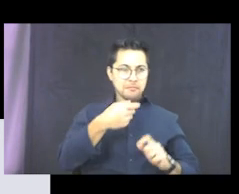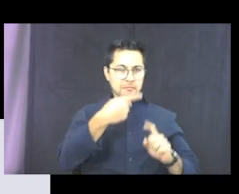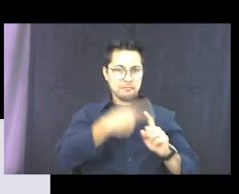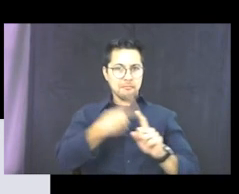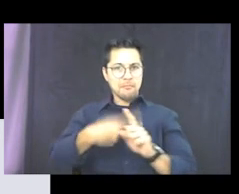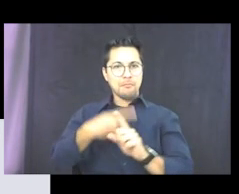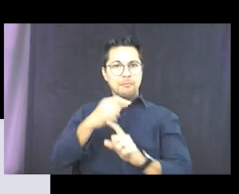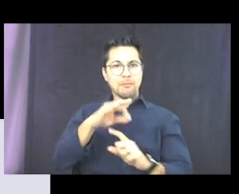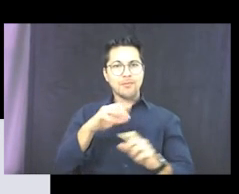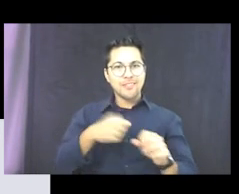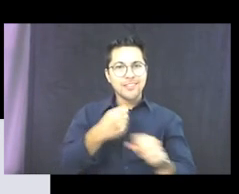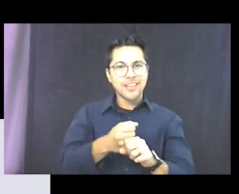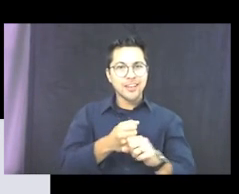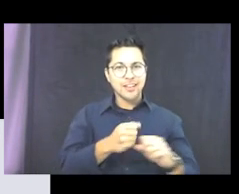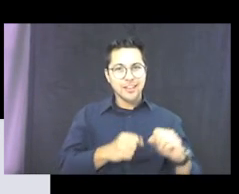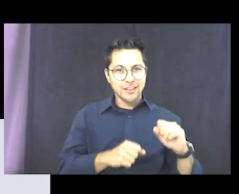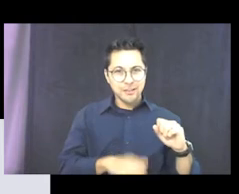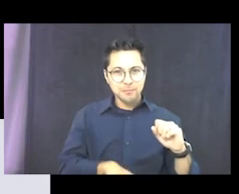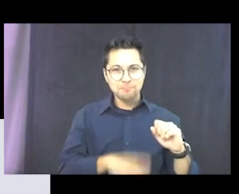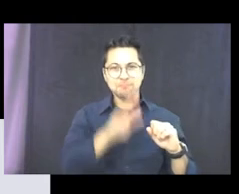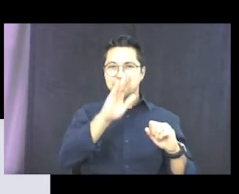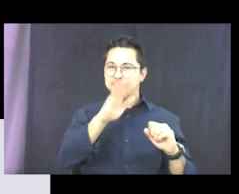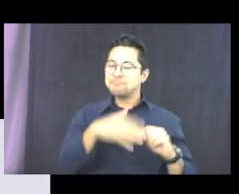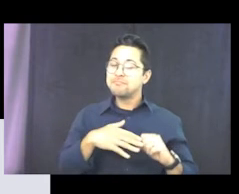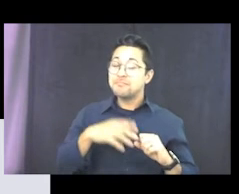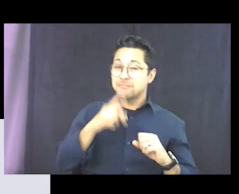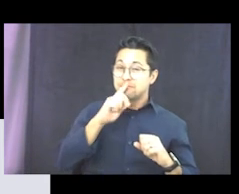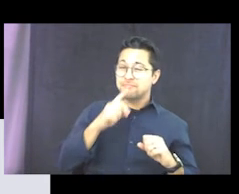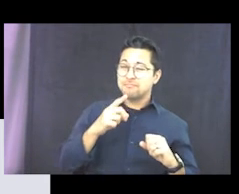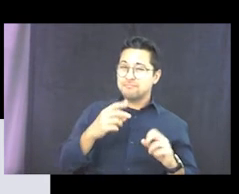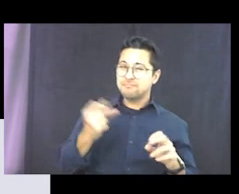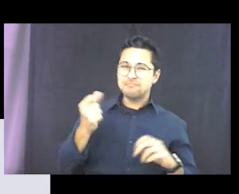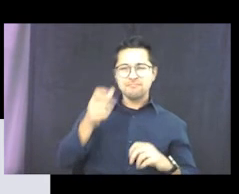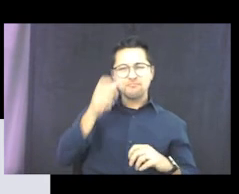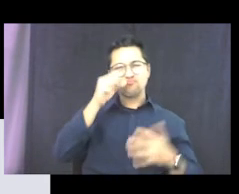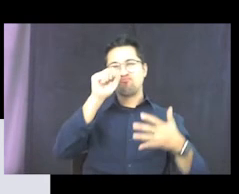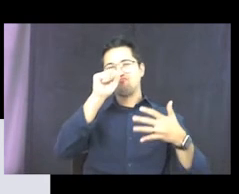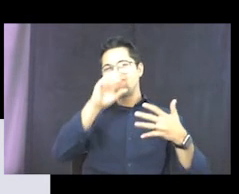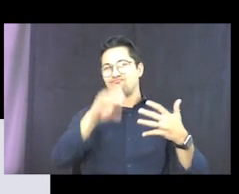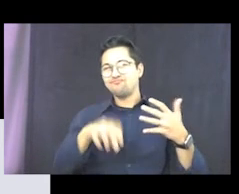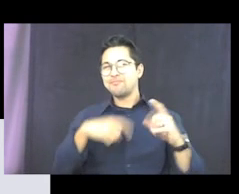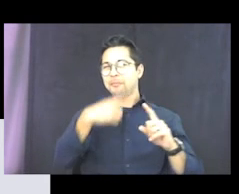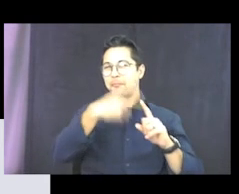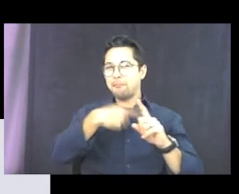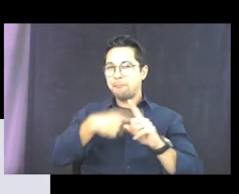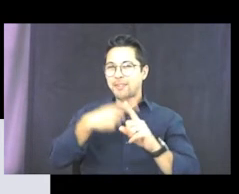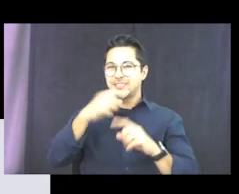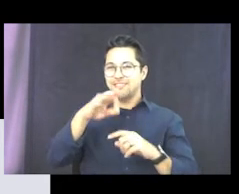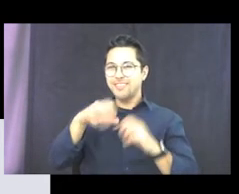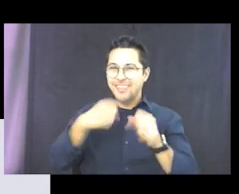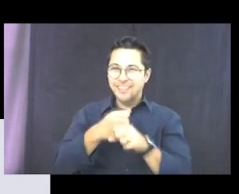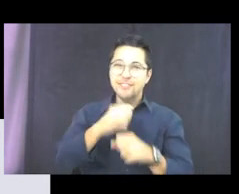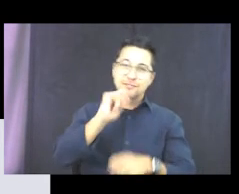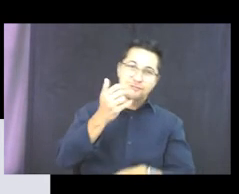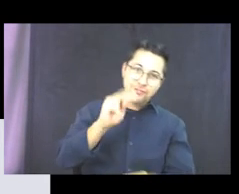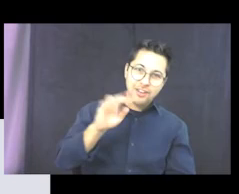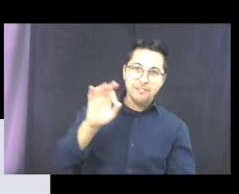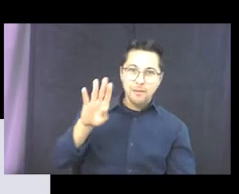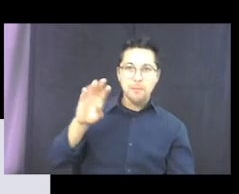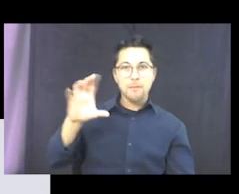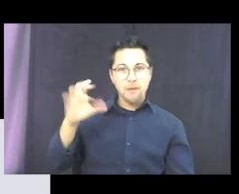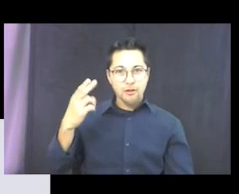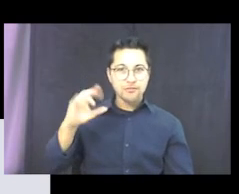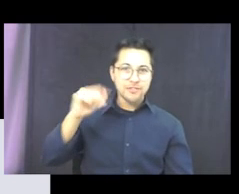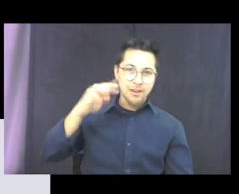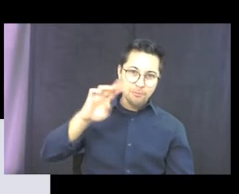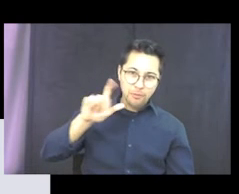we were growing up. And so very quickly, let's just call out the months of the year in order. So January, February, March,